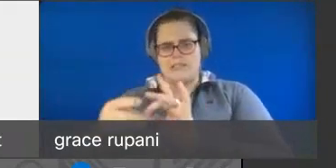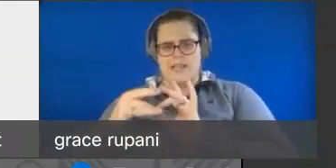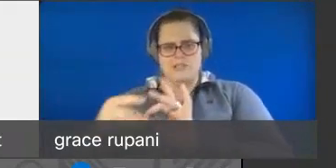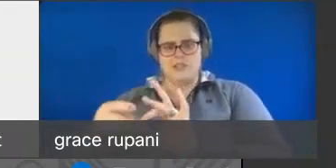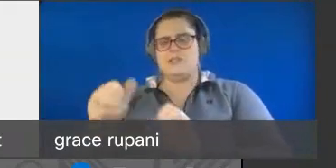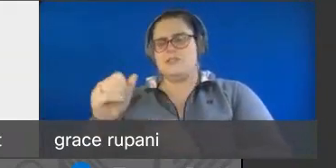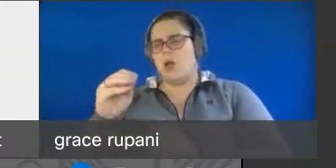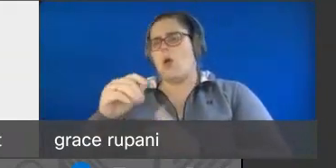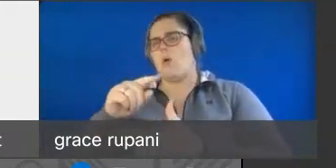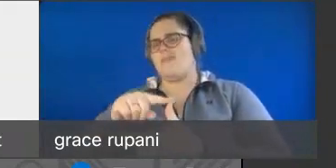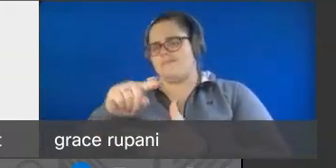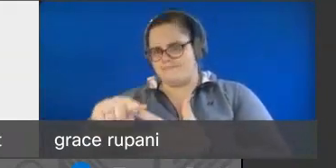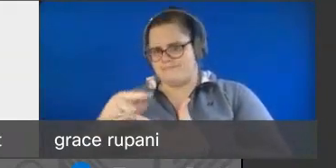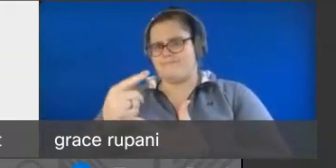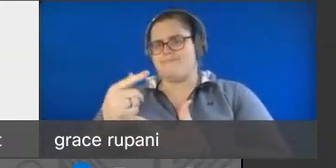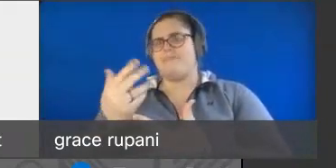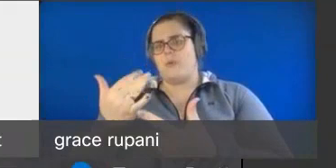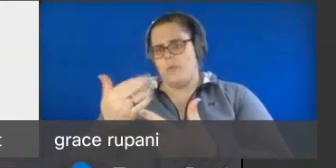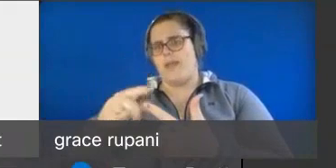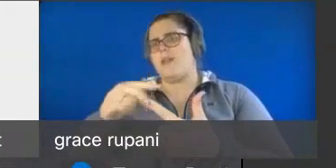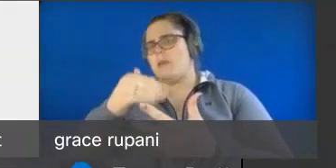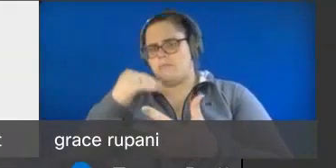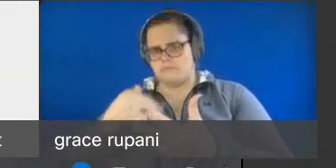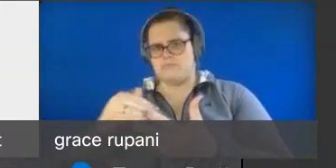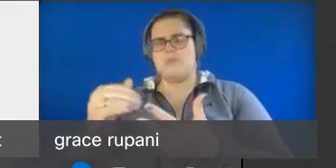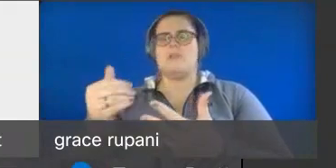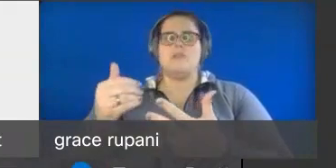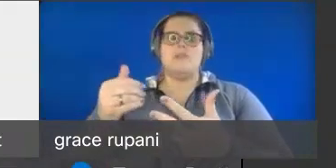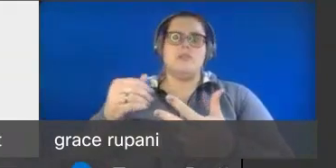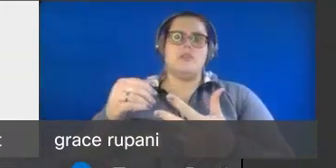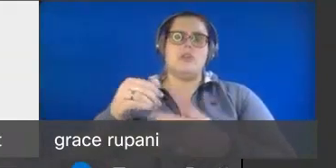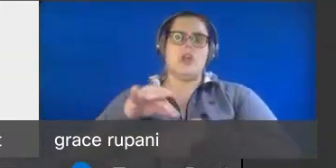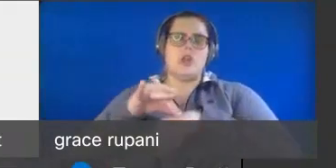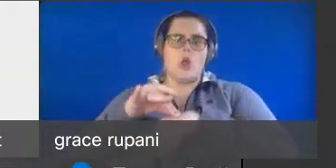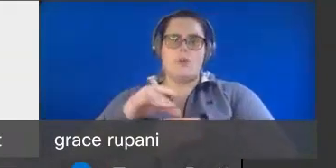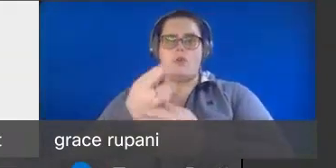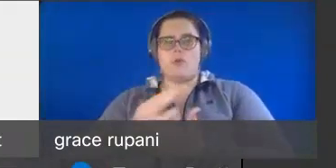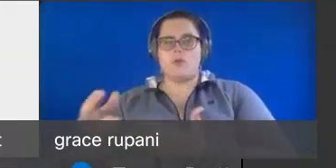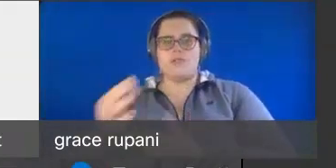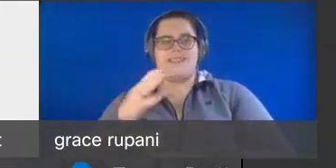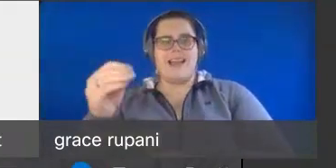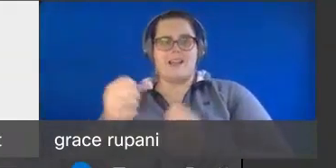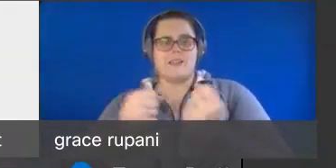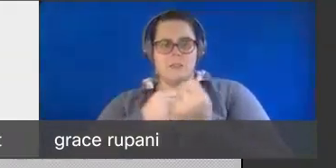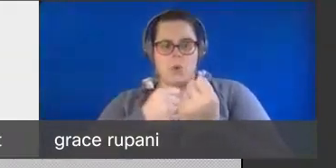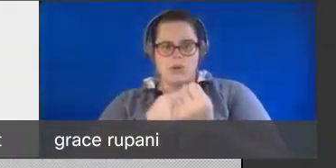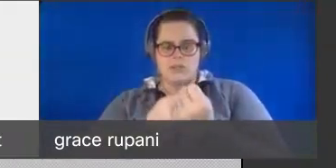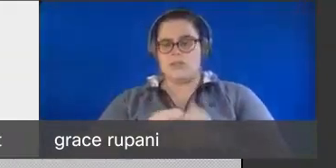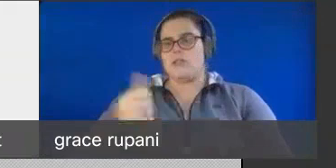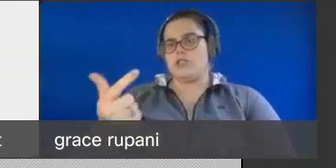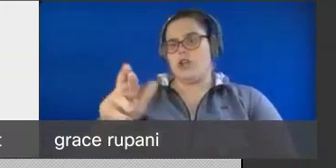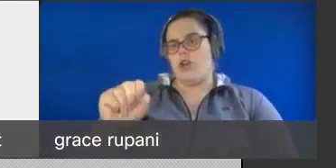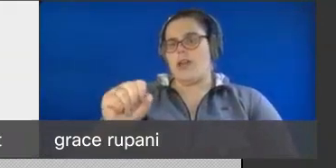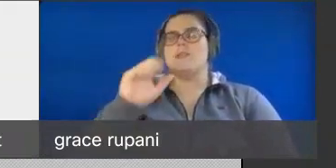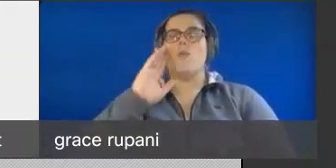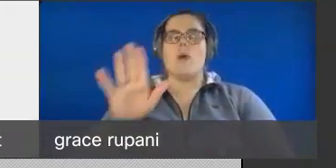they sort through their technical difficulties, I'm going to go to Global Resources and Supports, and they're going to show us a video.